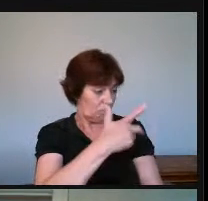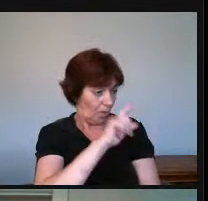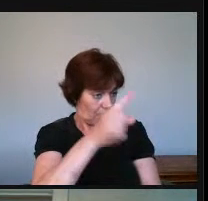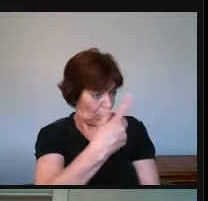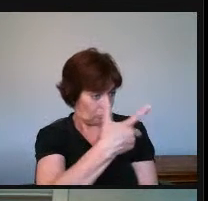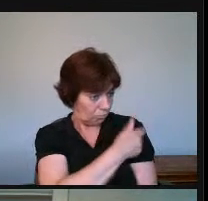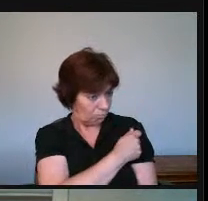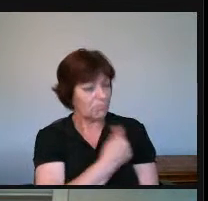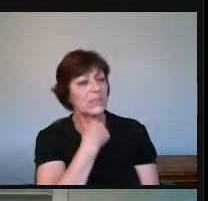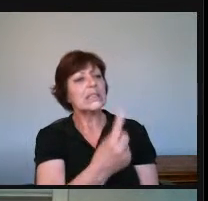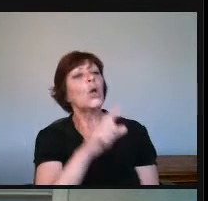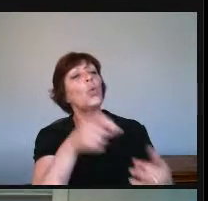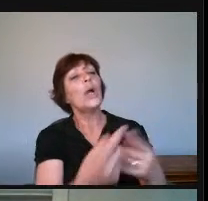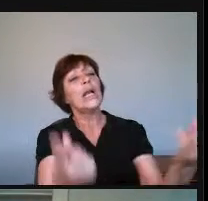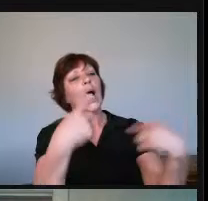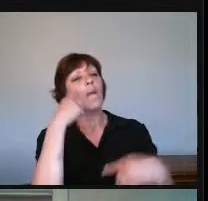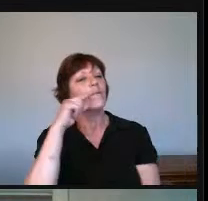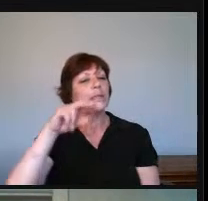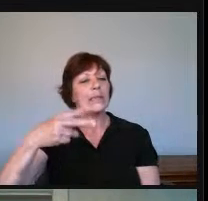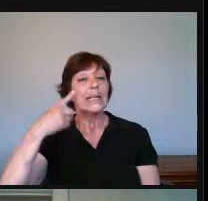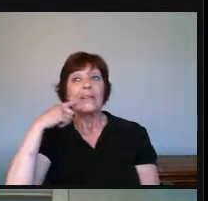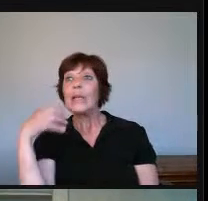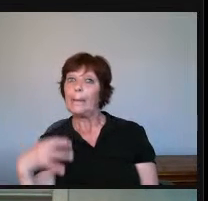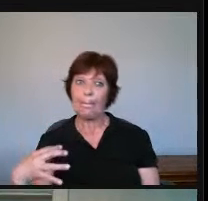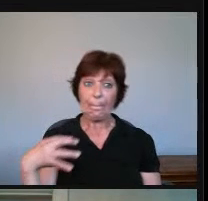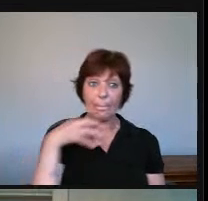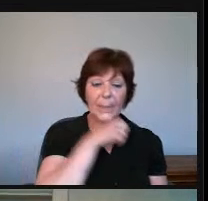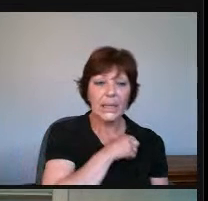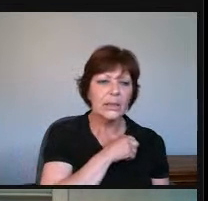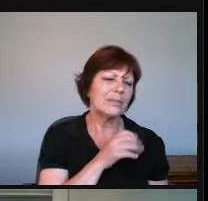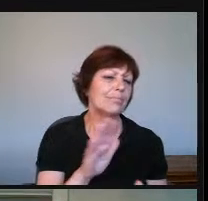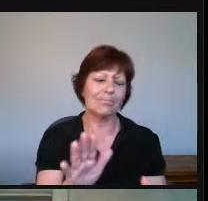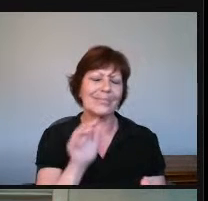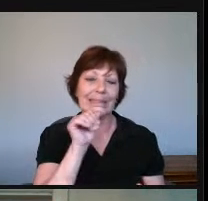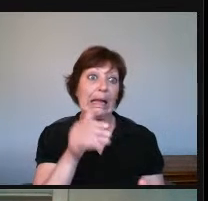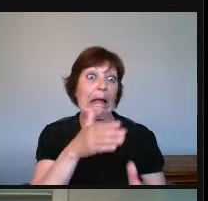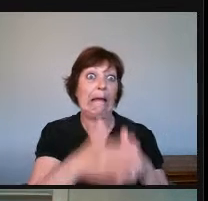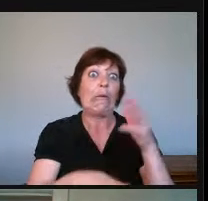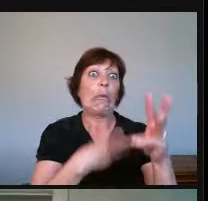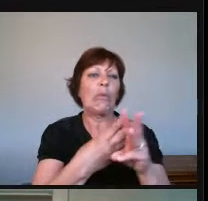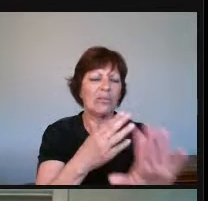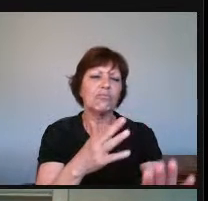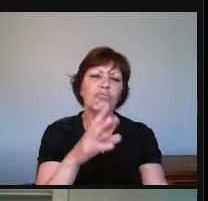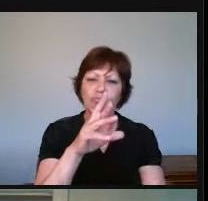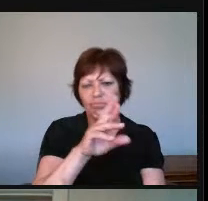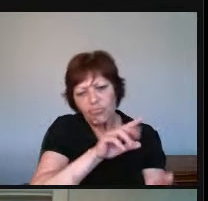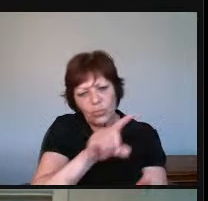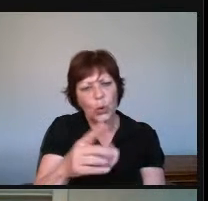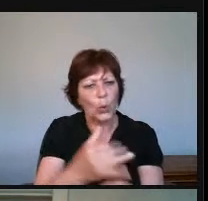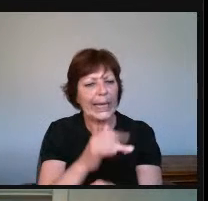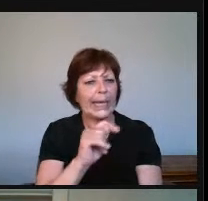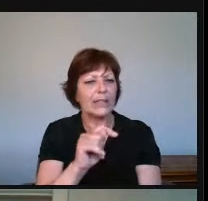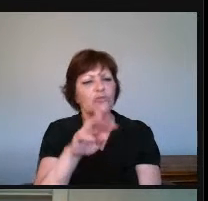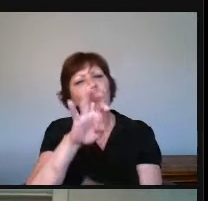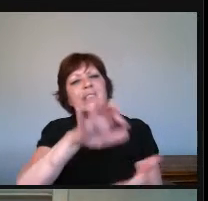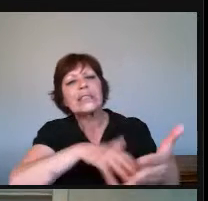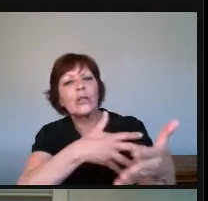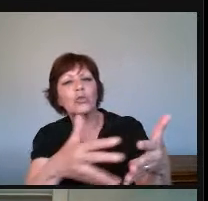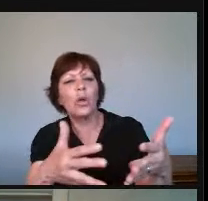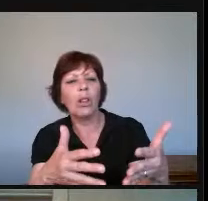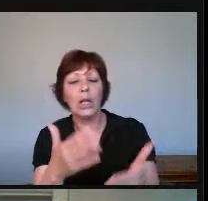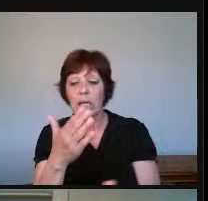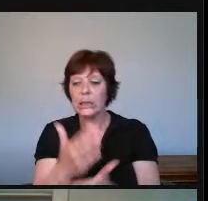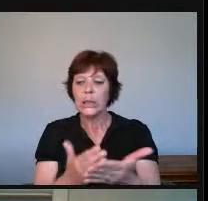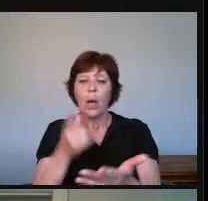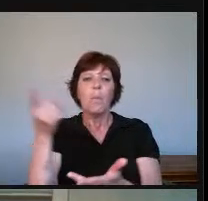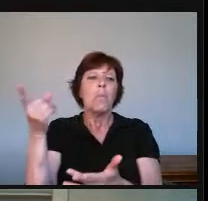and you just need to show up for that. If you miss it, it's not the end of the world. You should reschedule it and get it. And in some parts of England, they were going